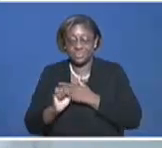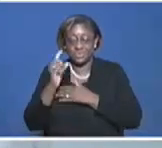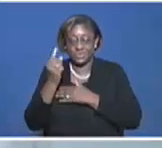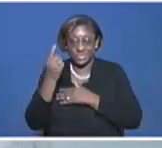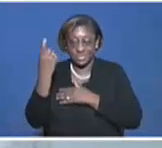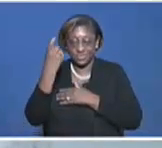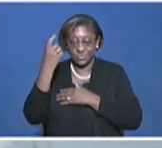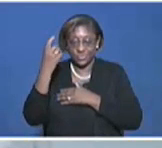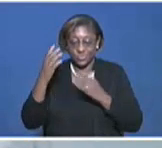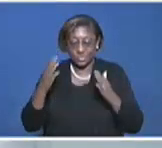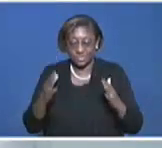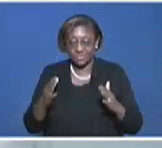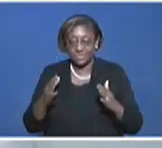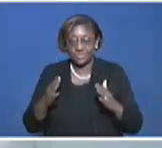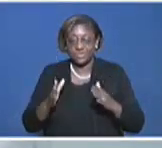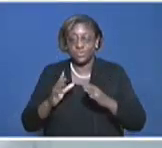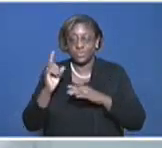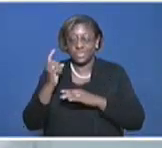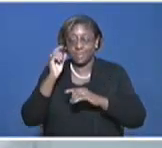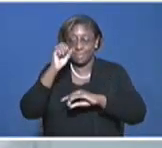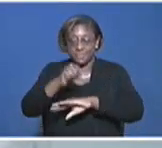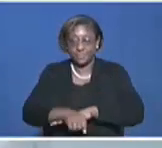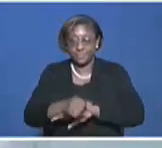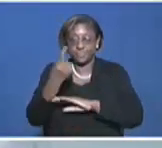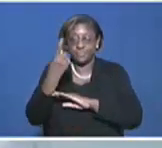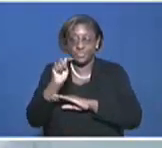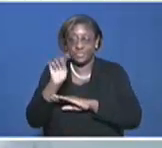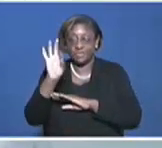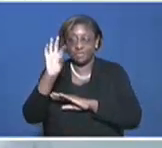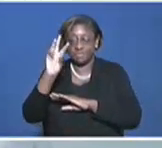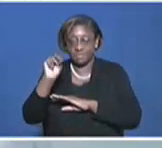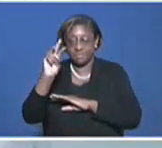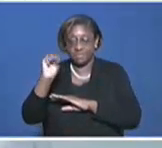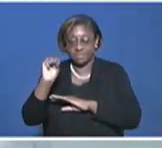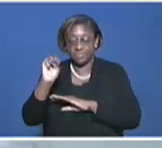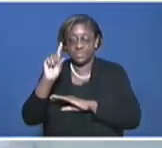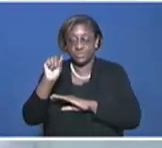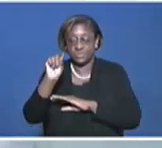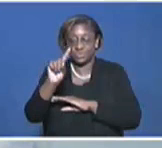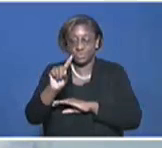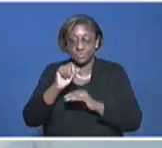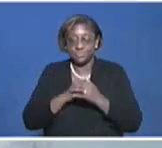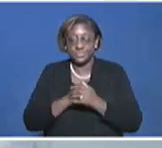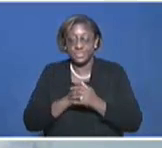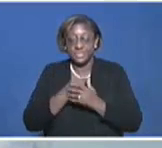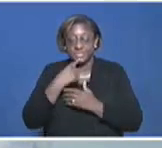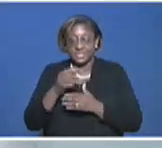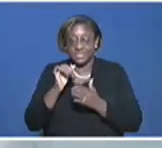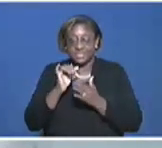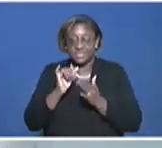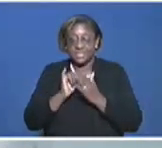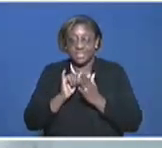the Minnis administration by an overwhelming margin in 2021. The latest to tout his ministry